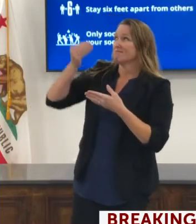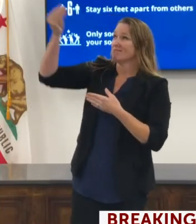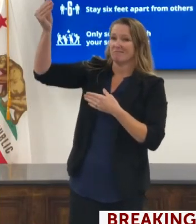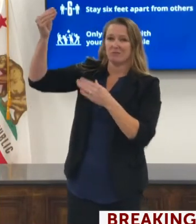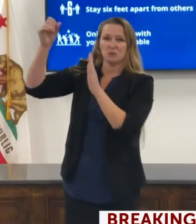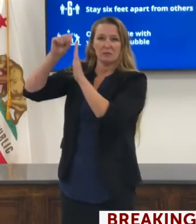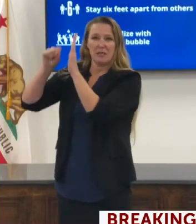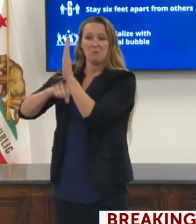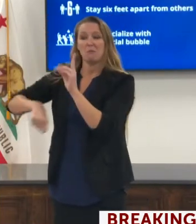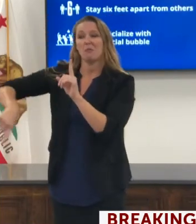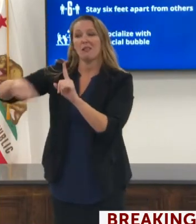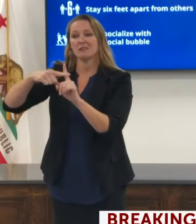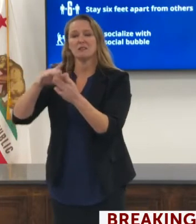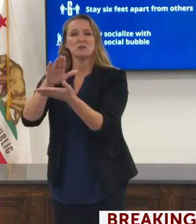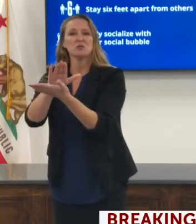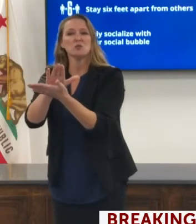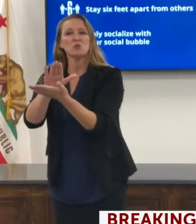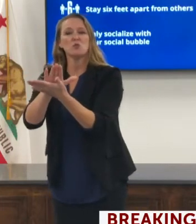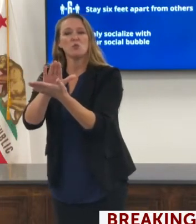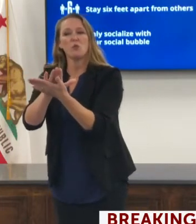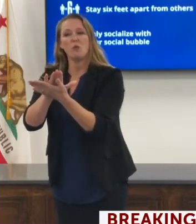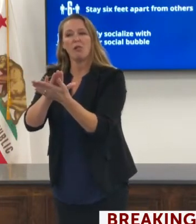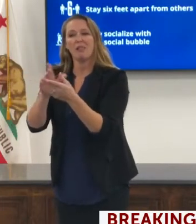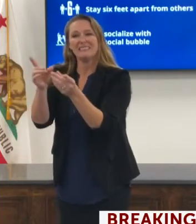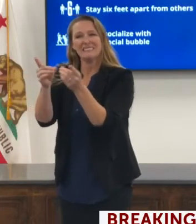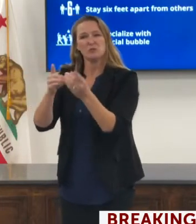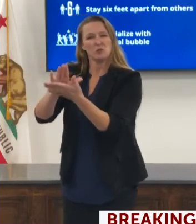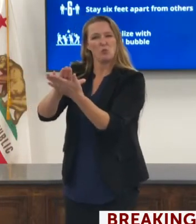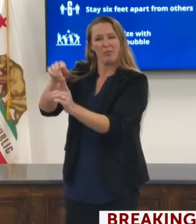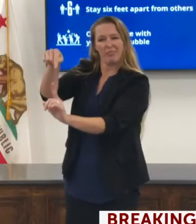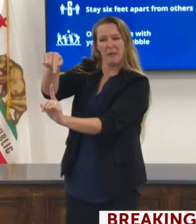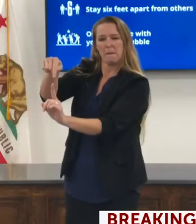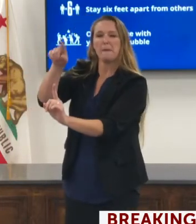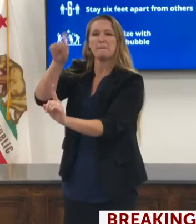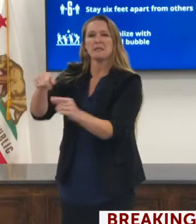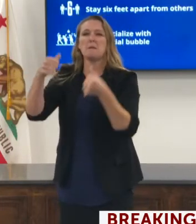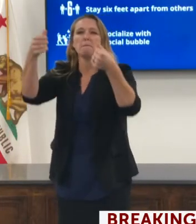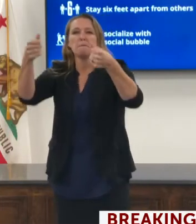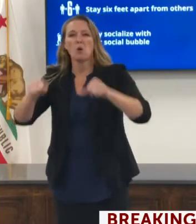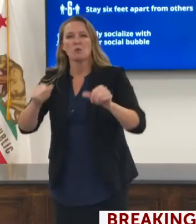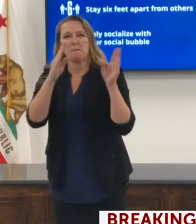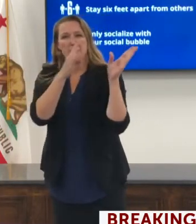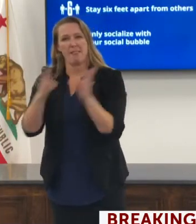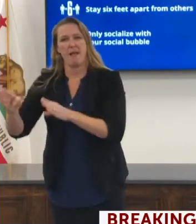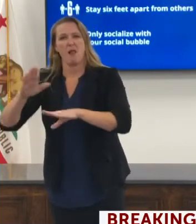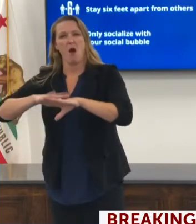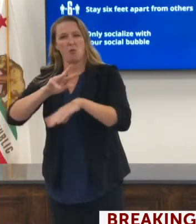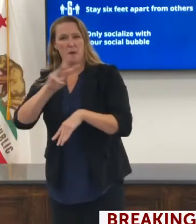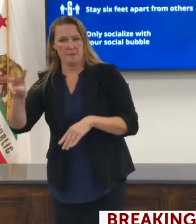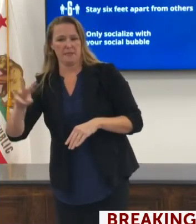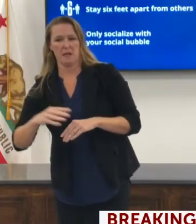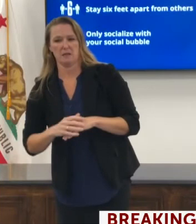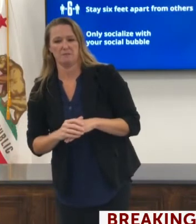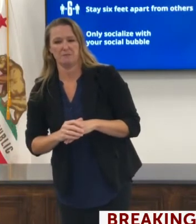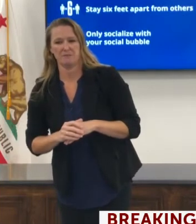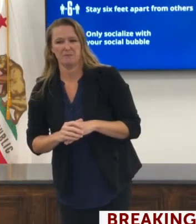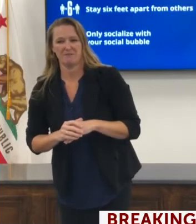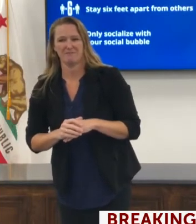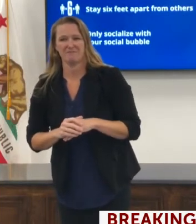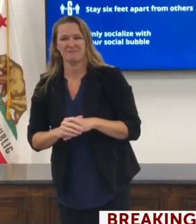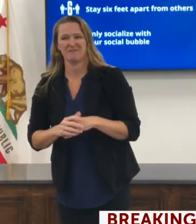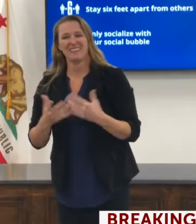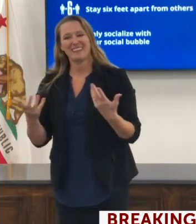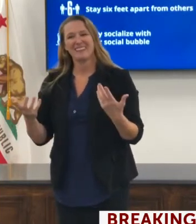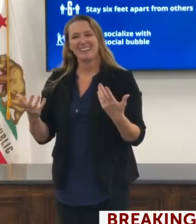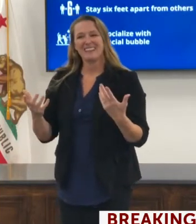must post their waiver application and plan on their website. It is not terribly different than what